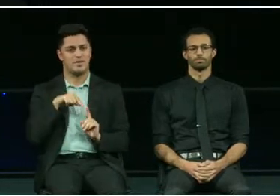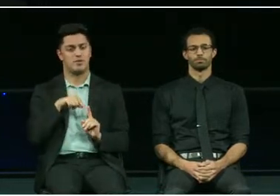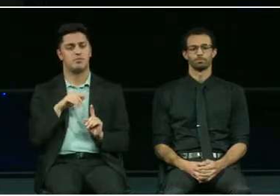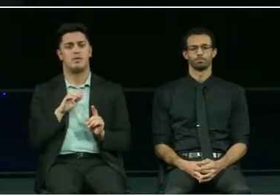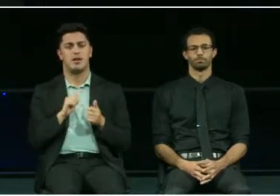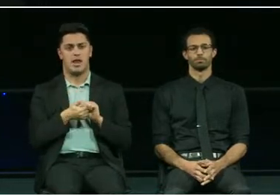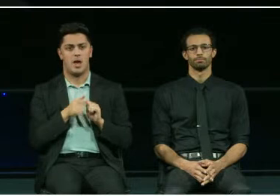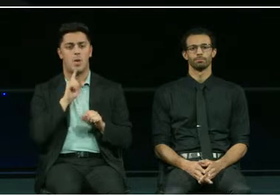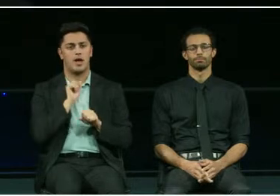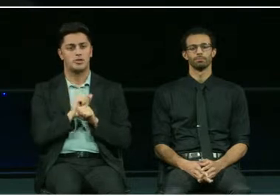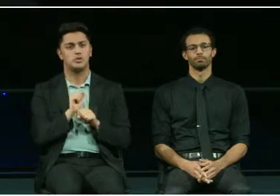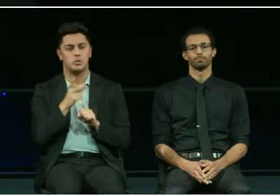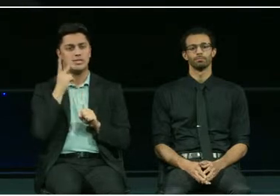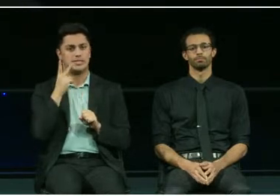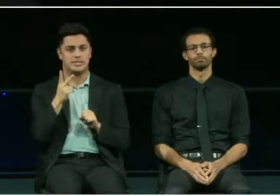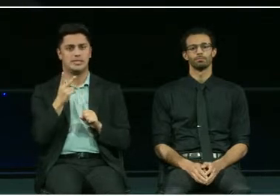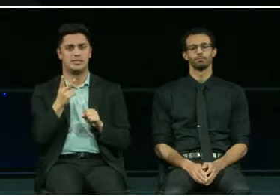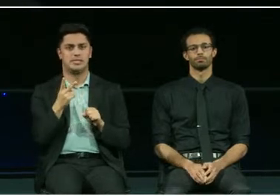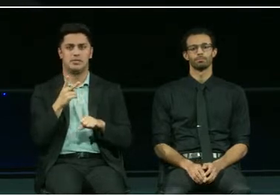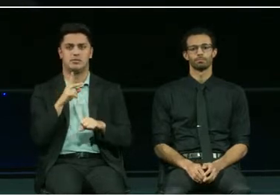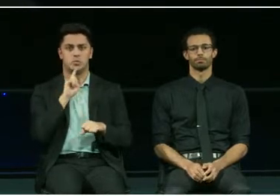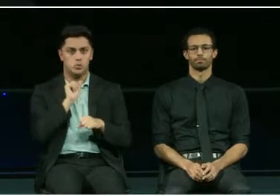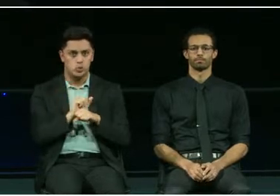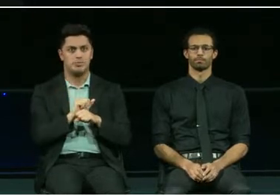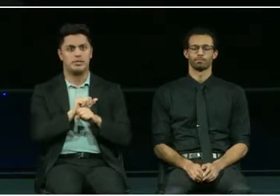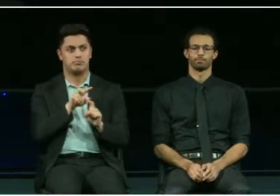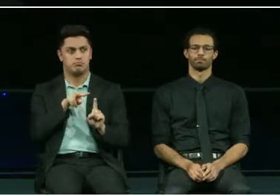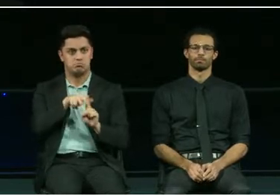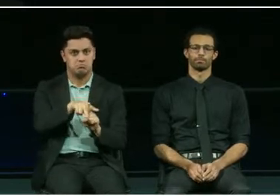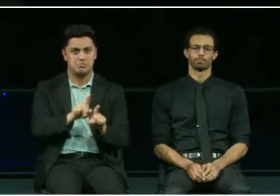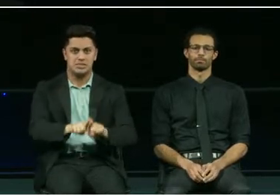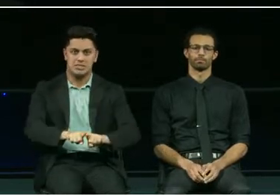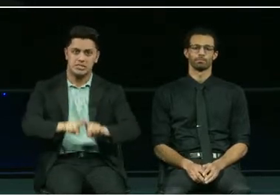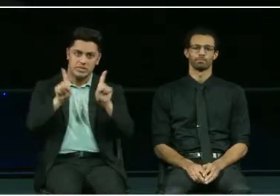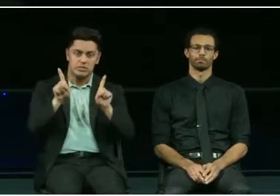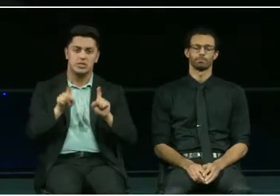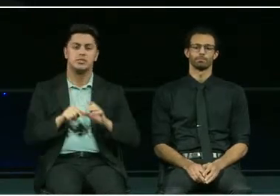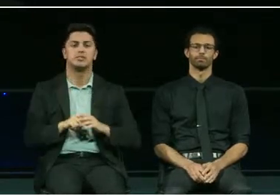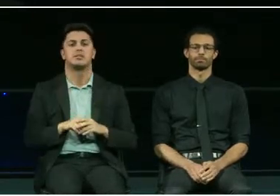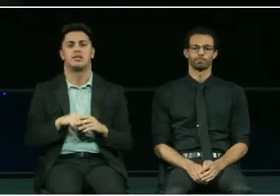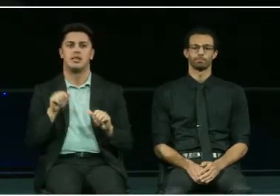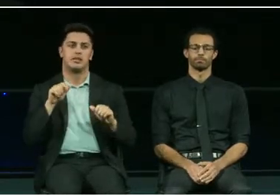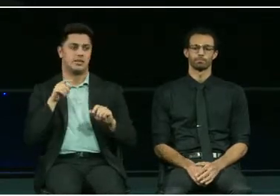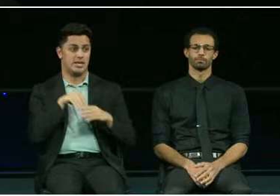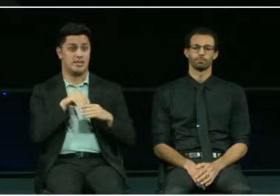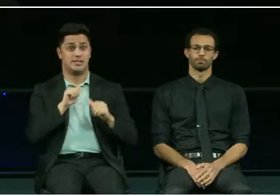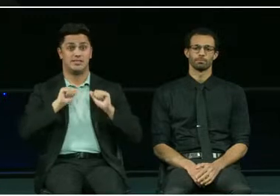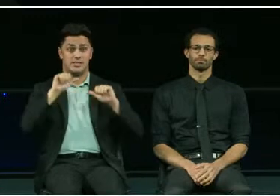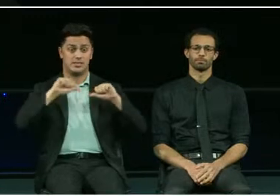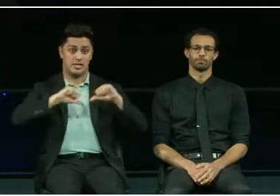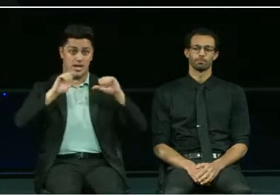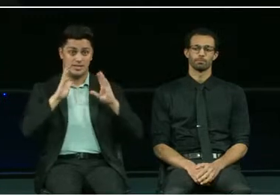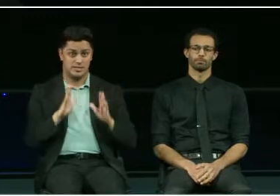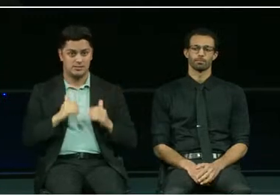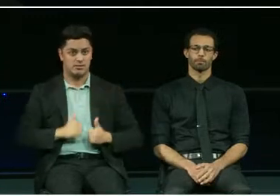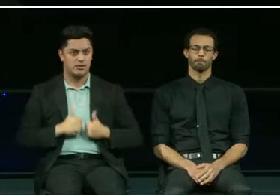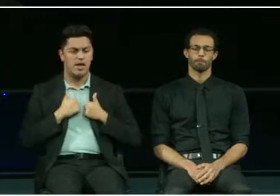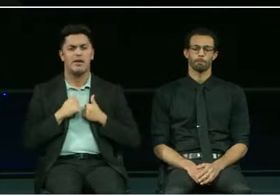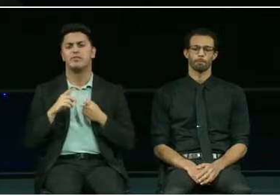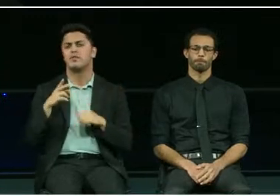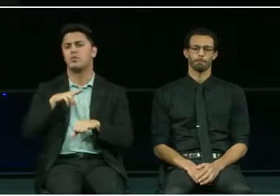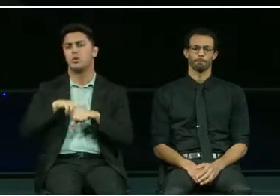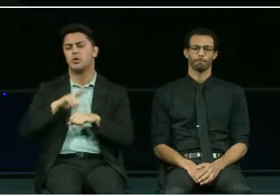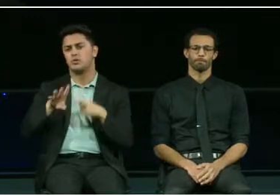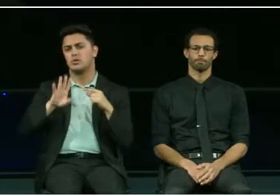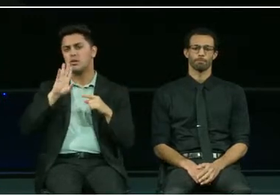actually you can see the tangible difference that impacts scientists' life. Of course, when we talk about animals and